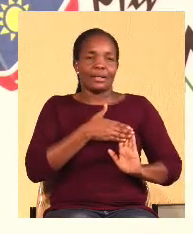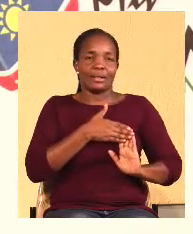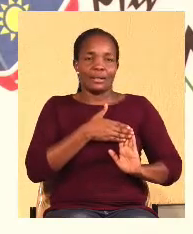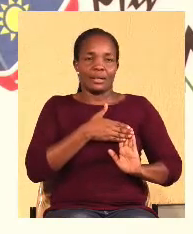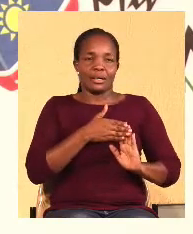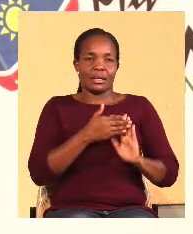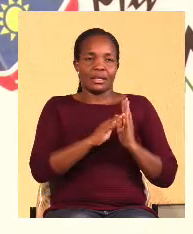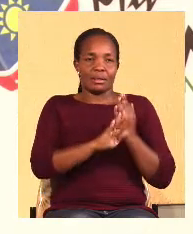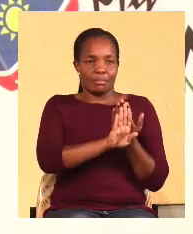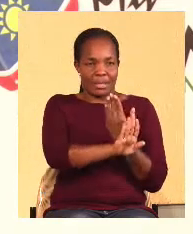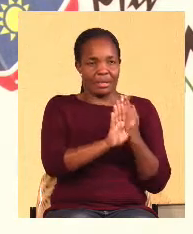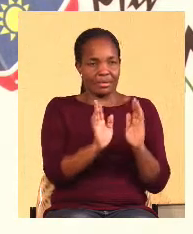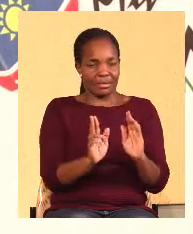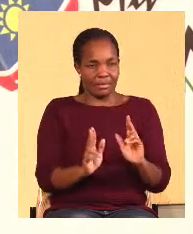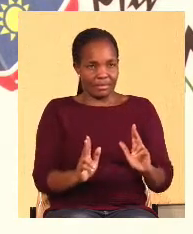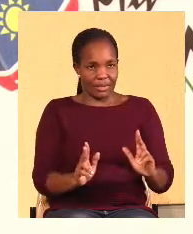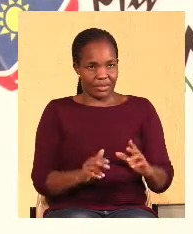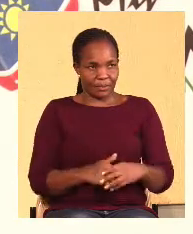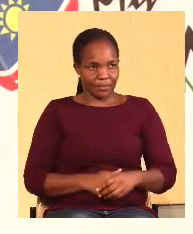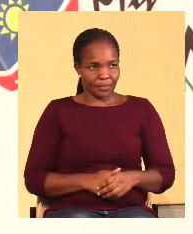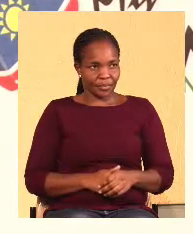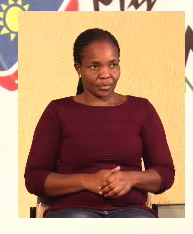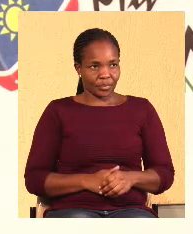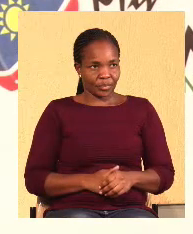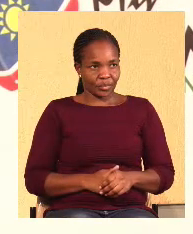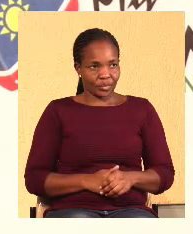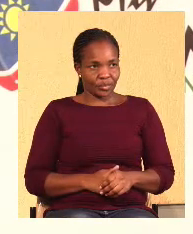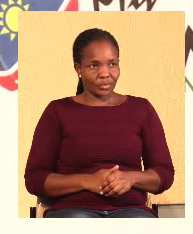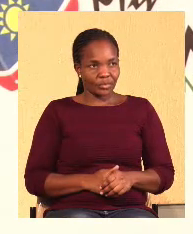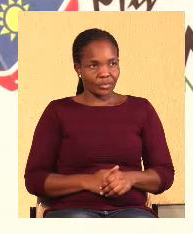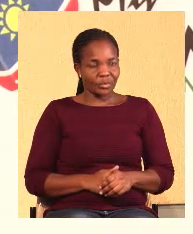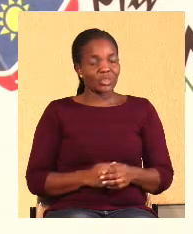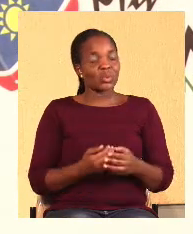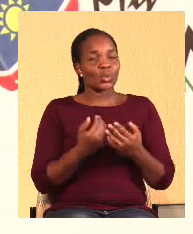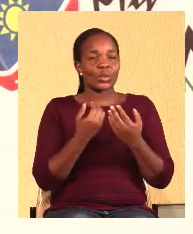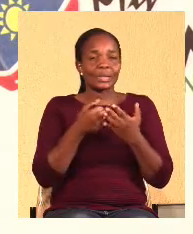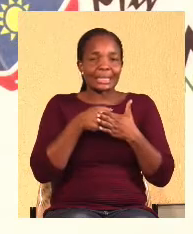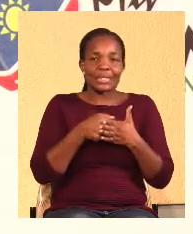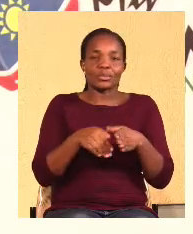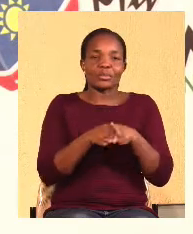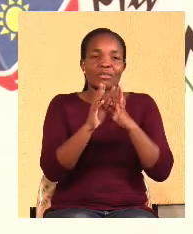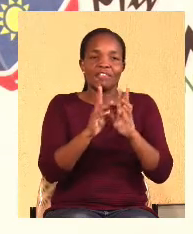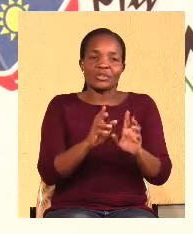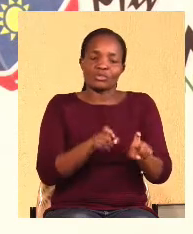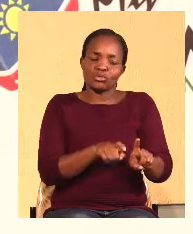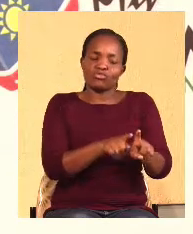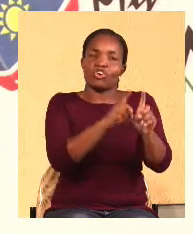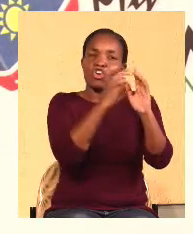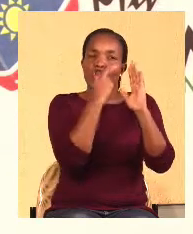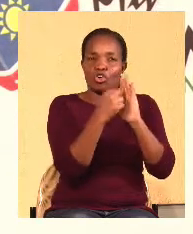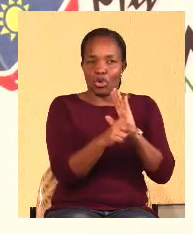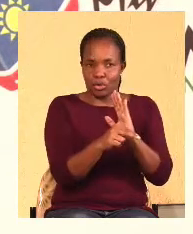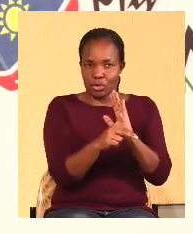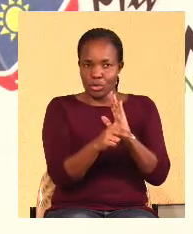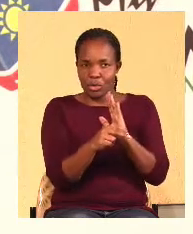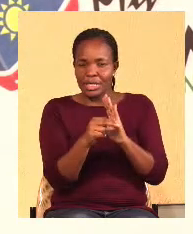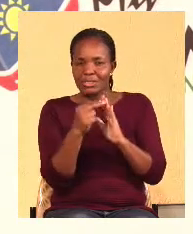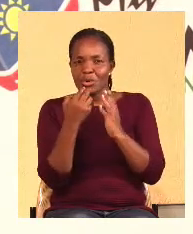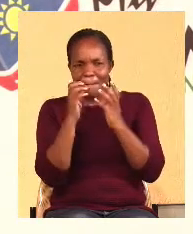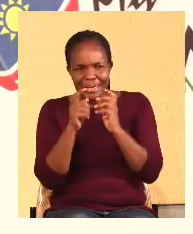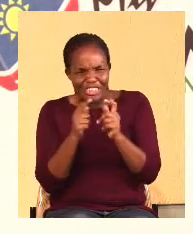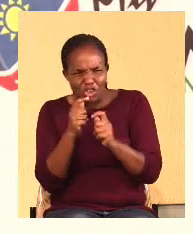was a balance between, getting people to comply and also to ensure that where there is a need to control it, at least